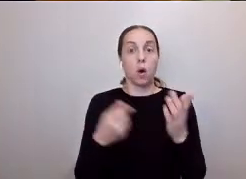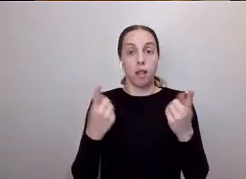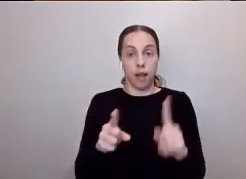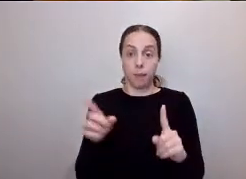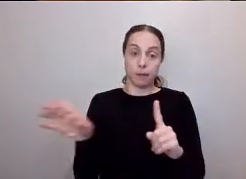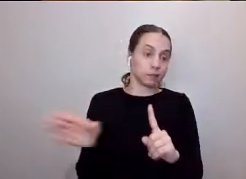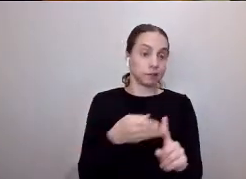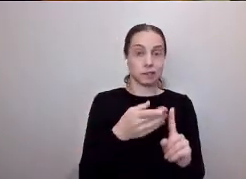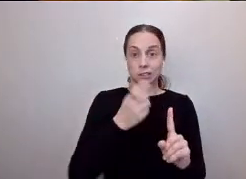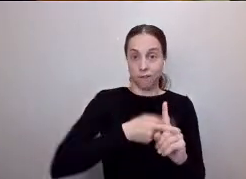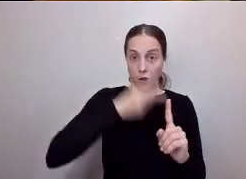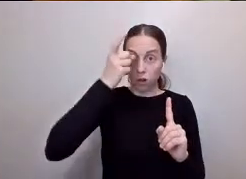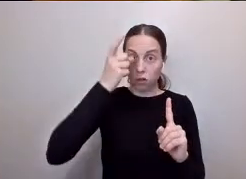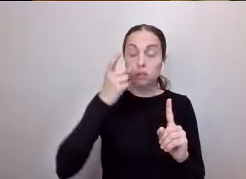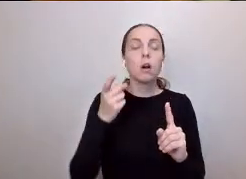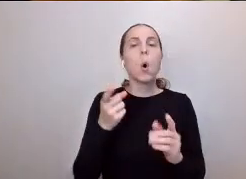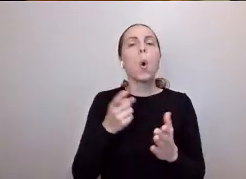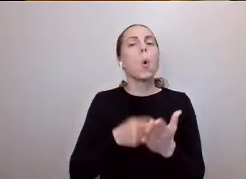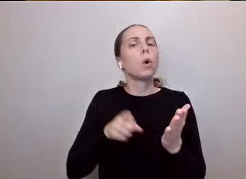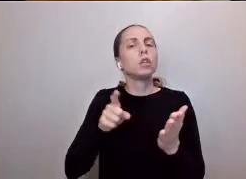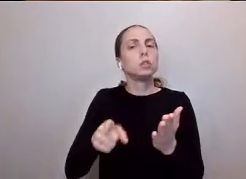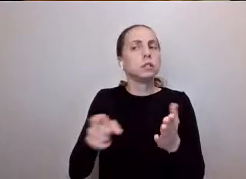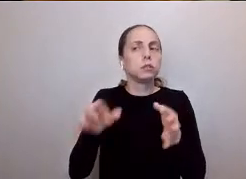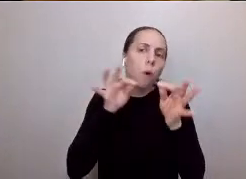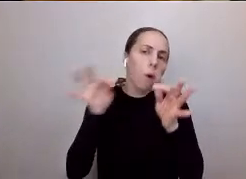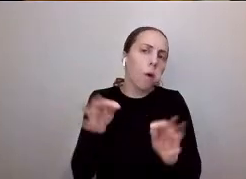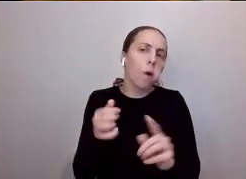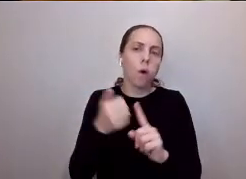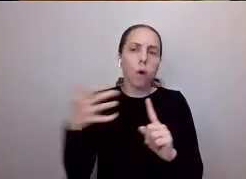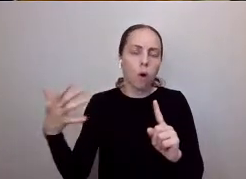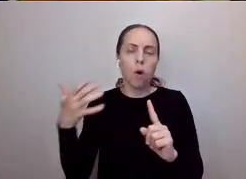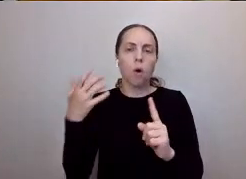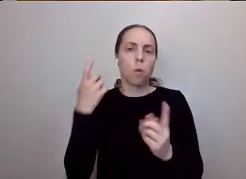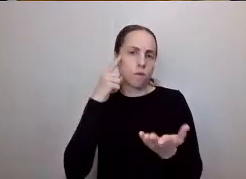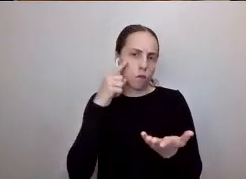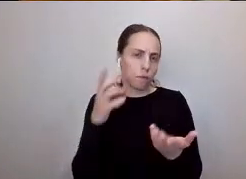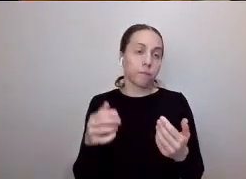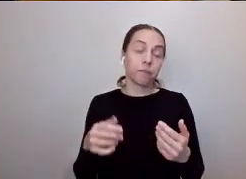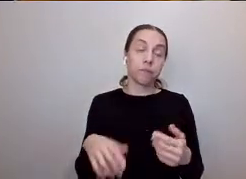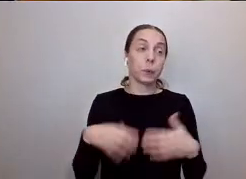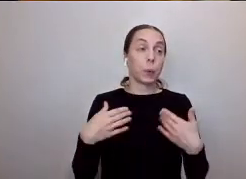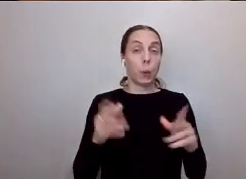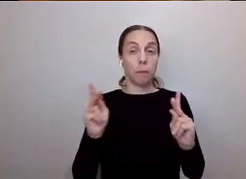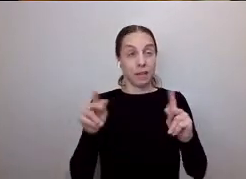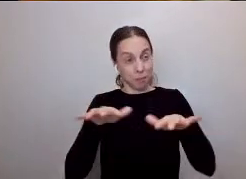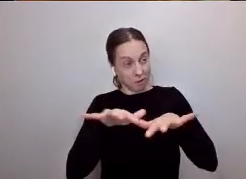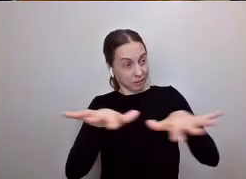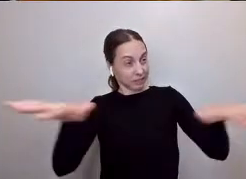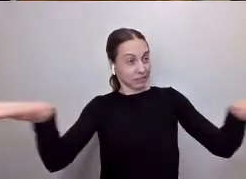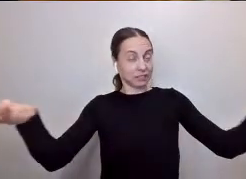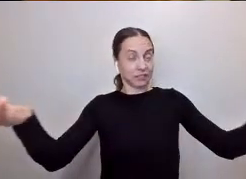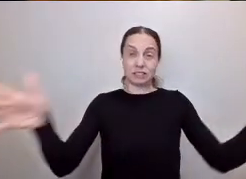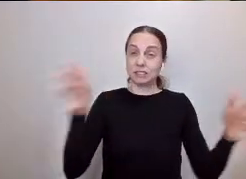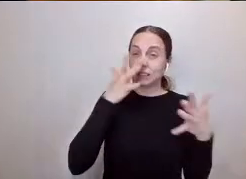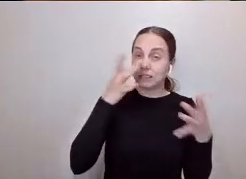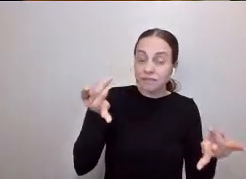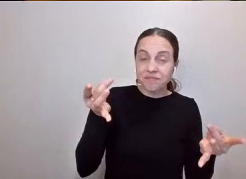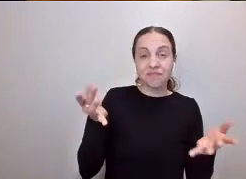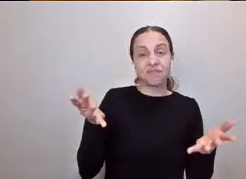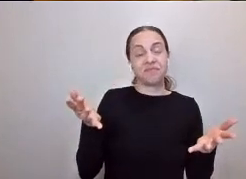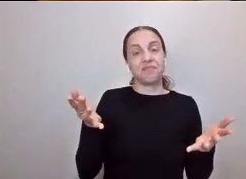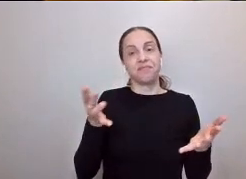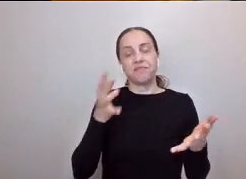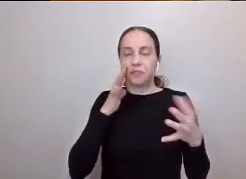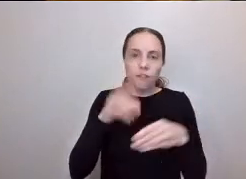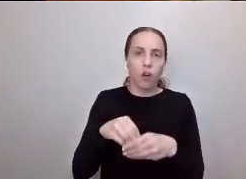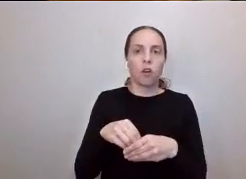that given the incredible public interest in this conversation and all of the processes that we're going through and all of the information that we are going to